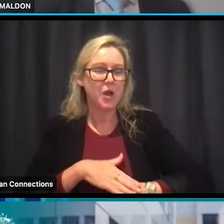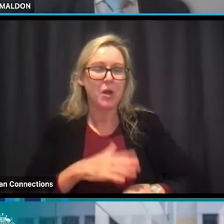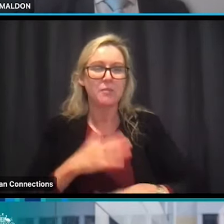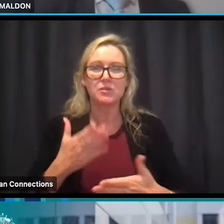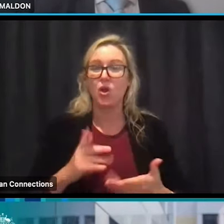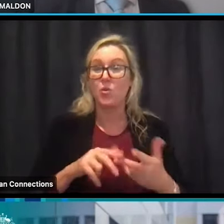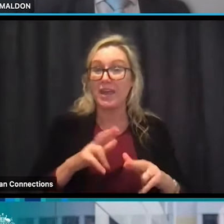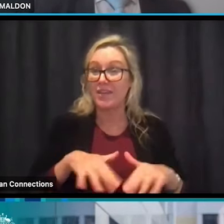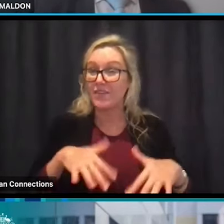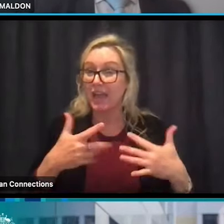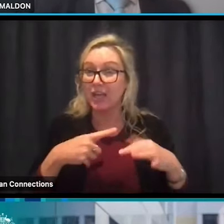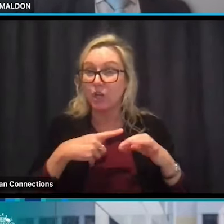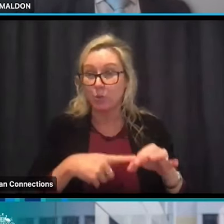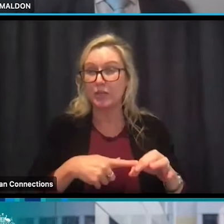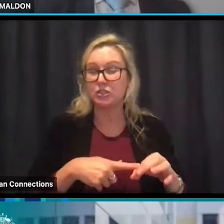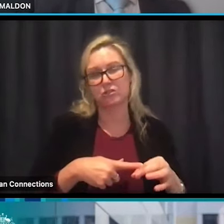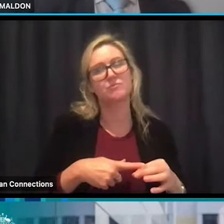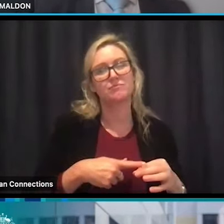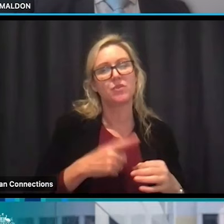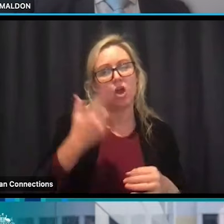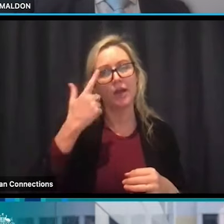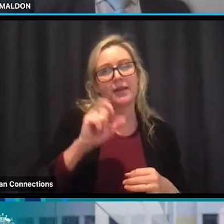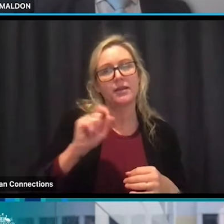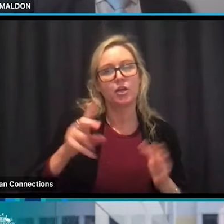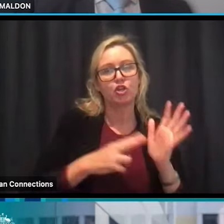best emailing those to